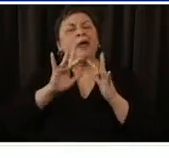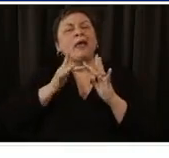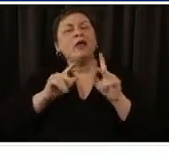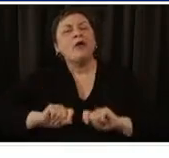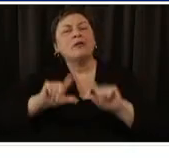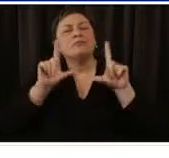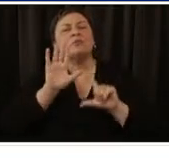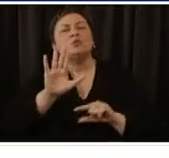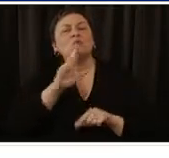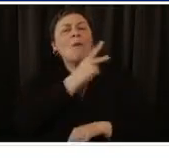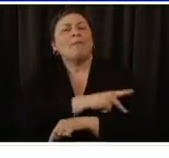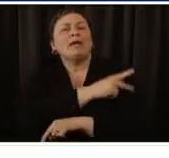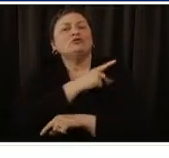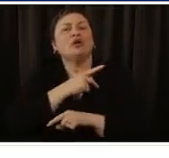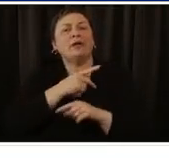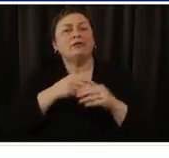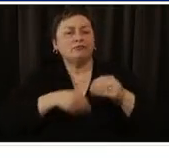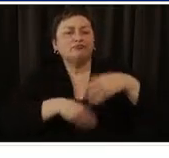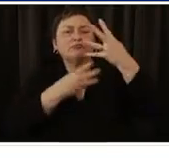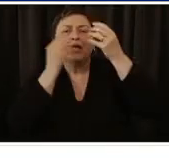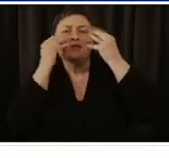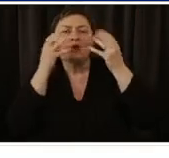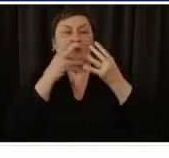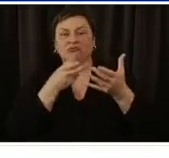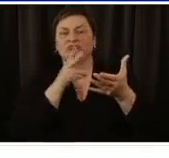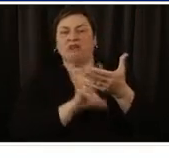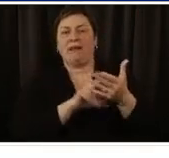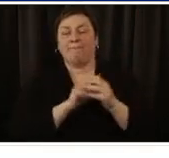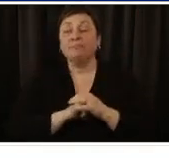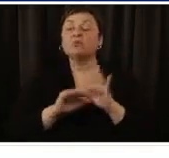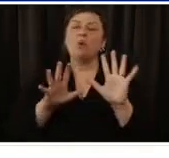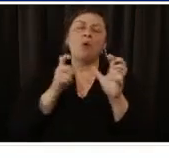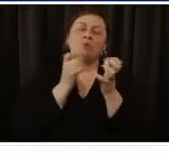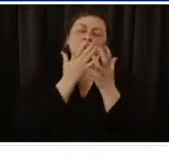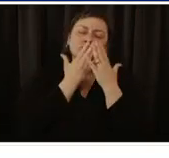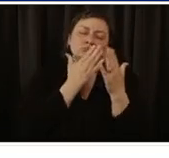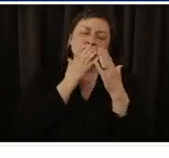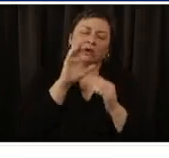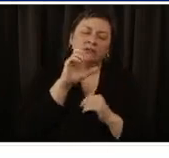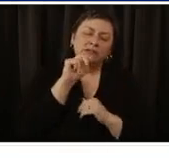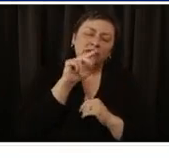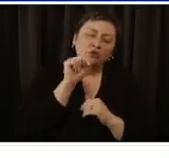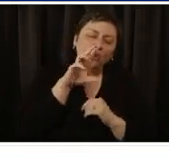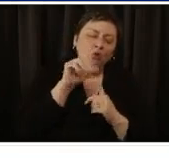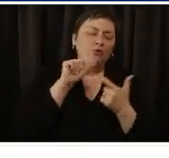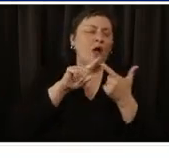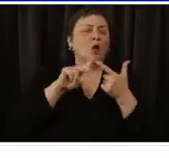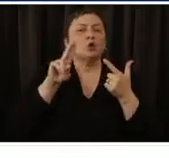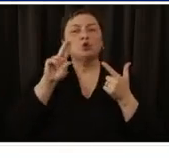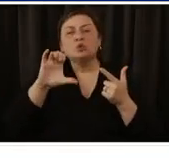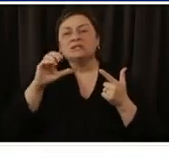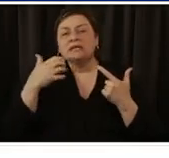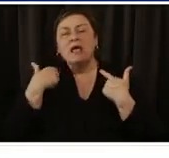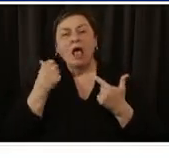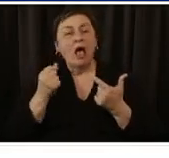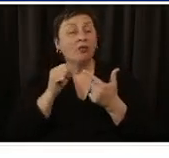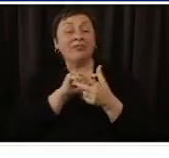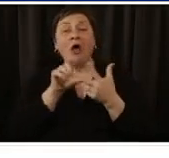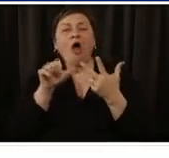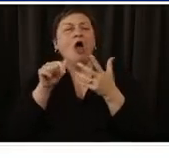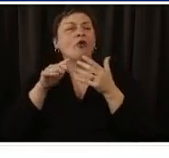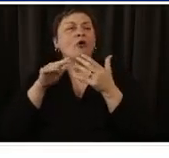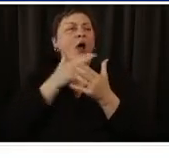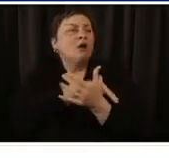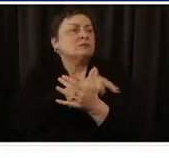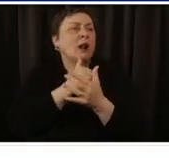if you're not, you can sign up online. I want to thank Centura, UC Health, major health providers, so many other community health partners and